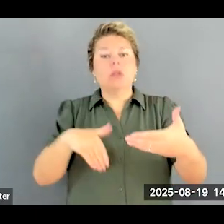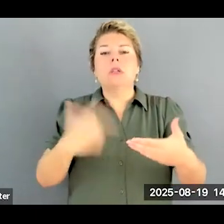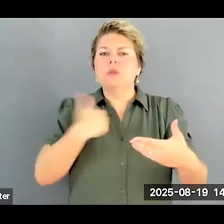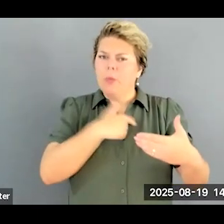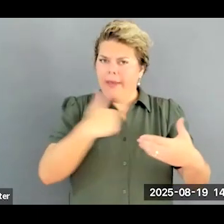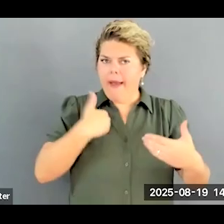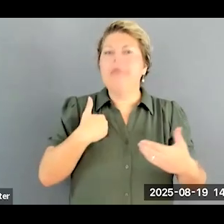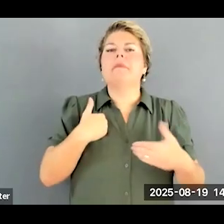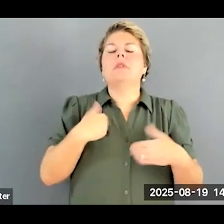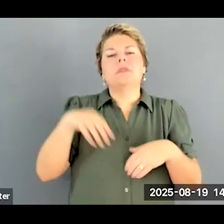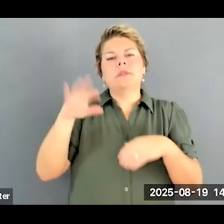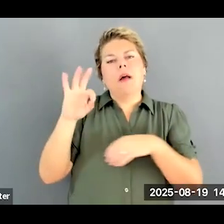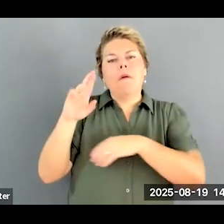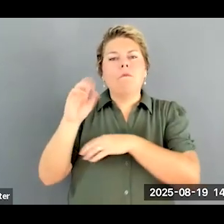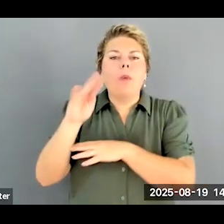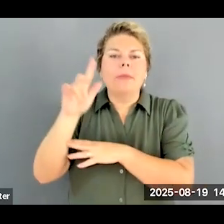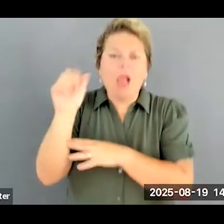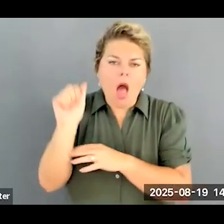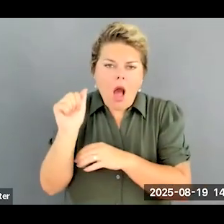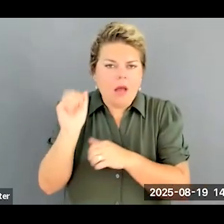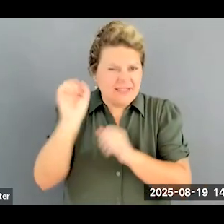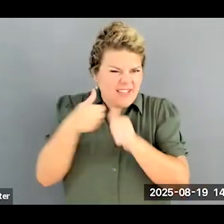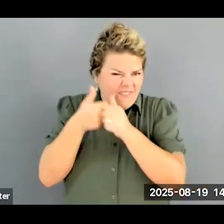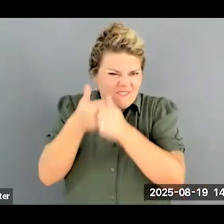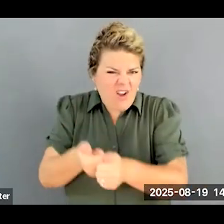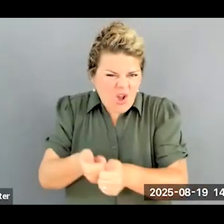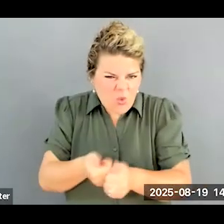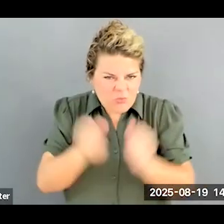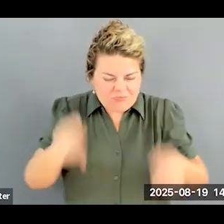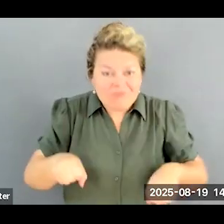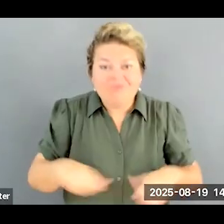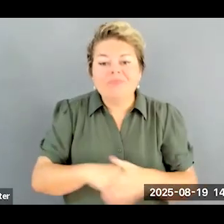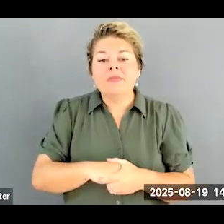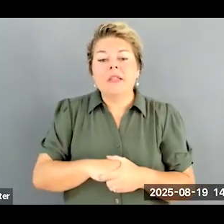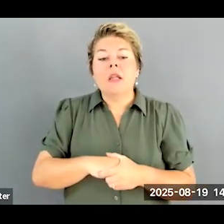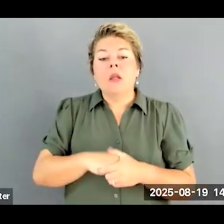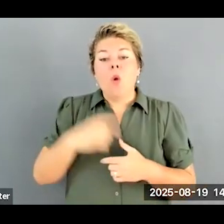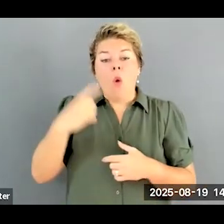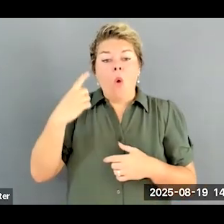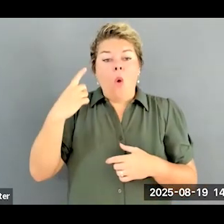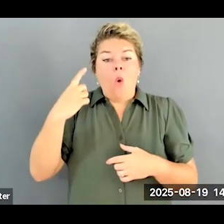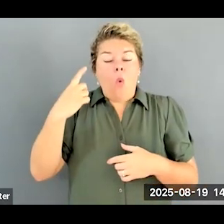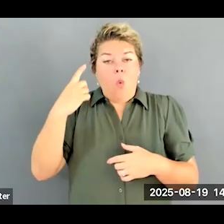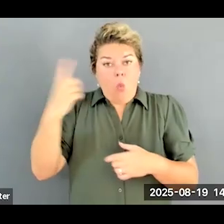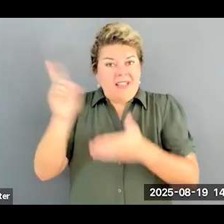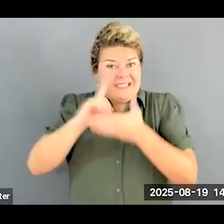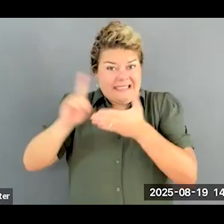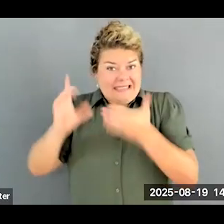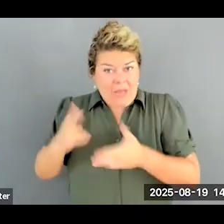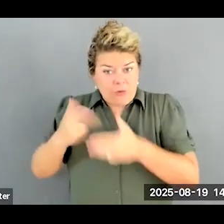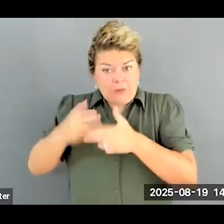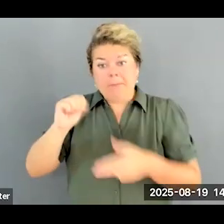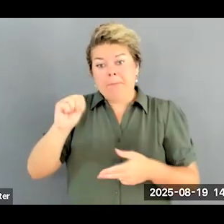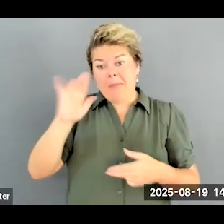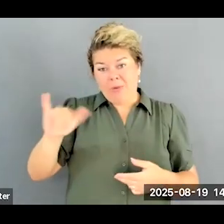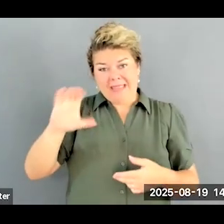complex image formula that individuals can use. So this was created by a data visualization designer, Mary